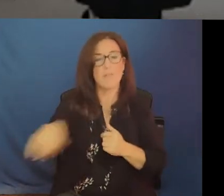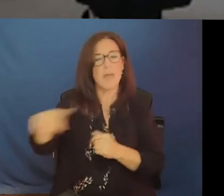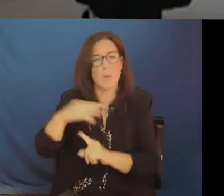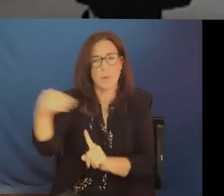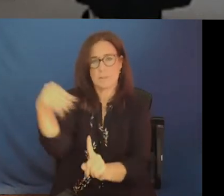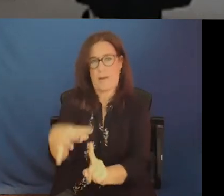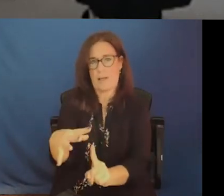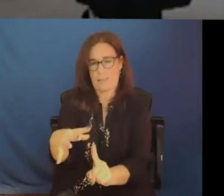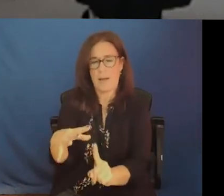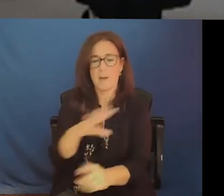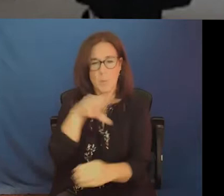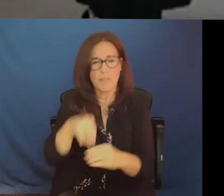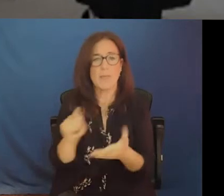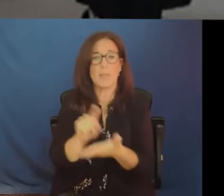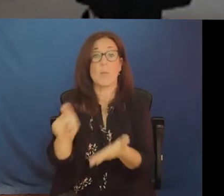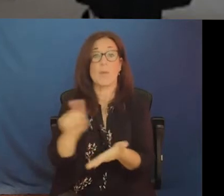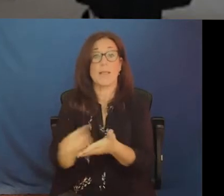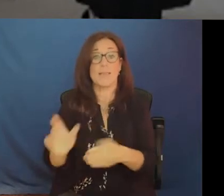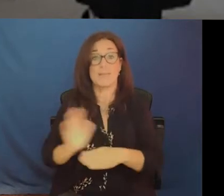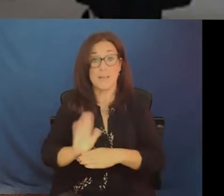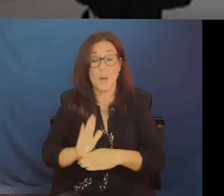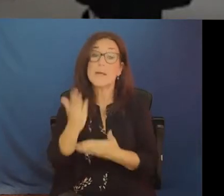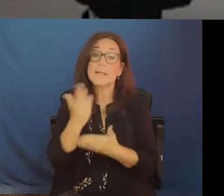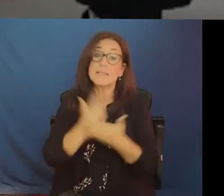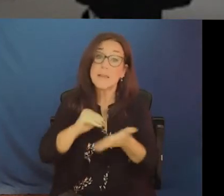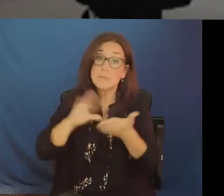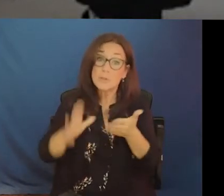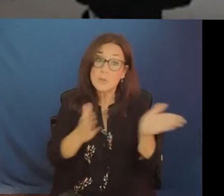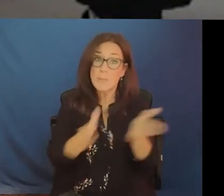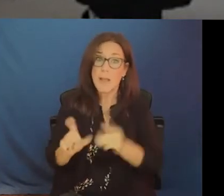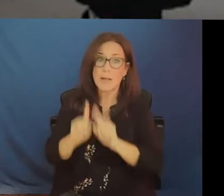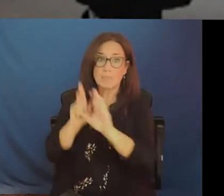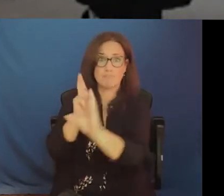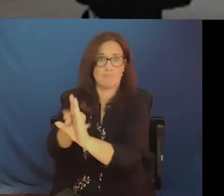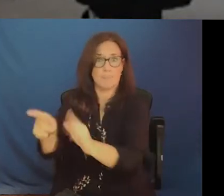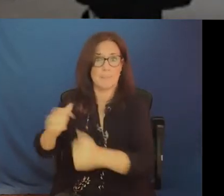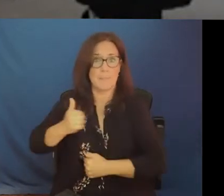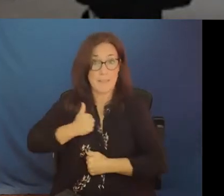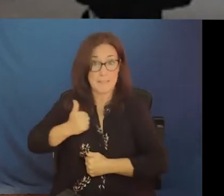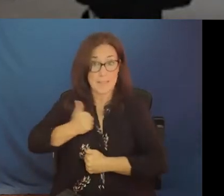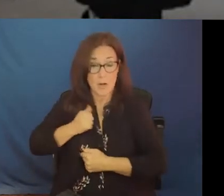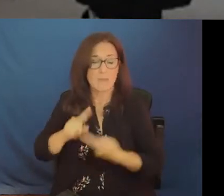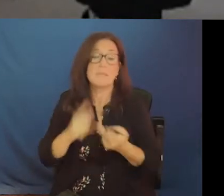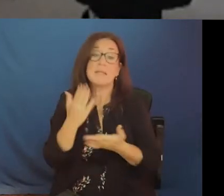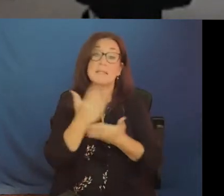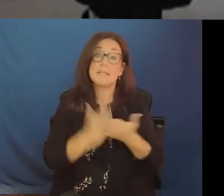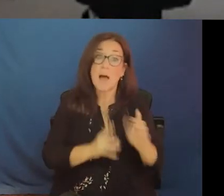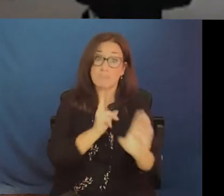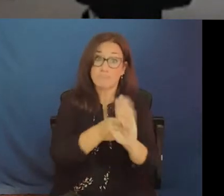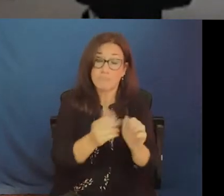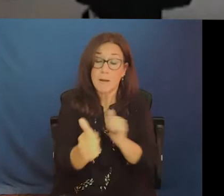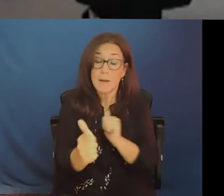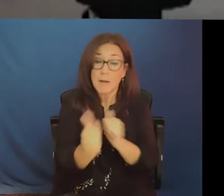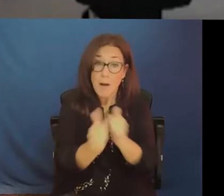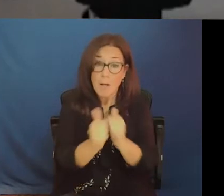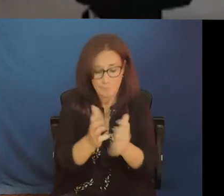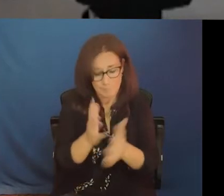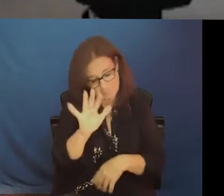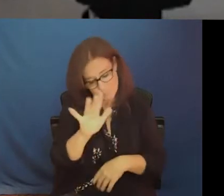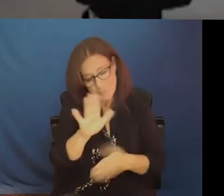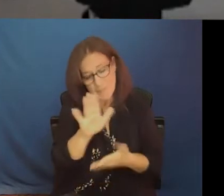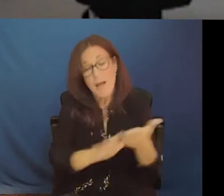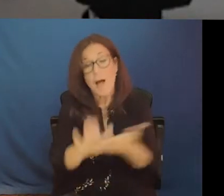video, students who are heading into the military, a few more students who signed to play college sports, and some very impressive students who have